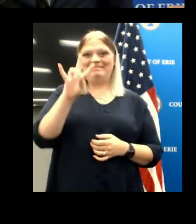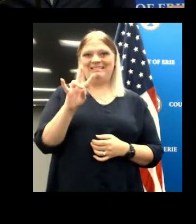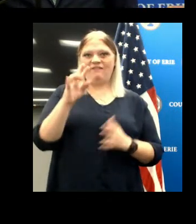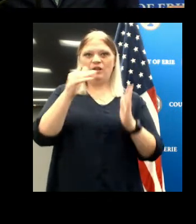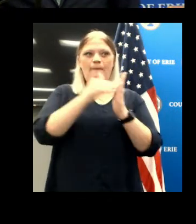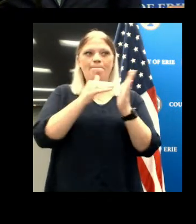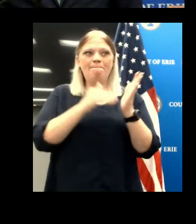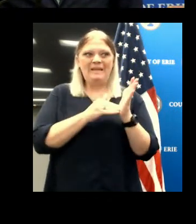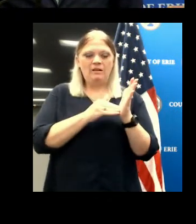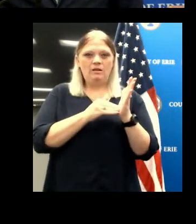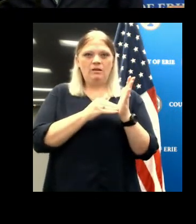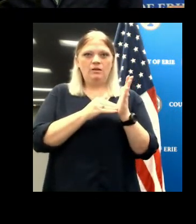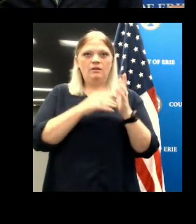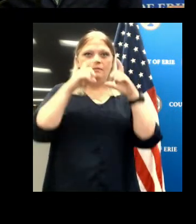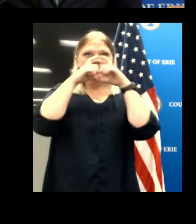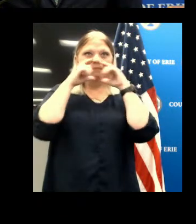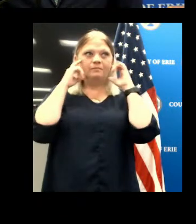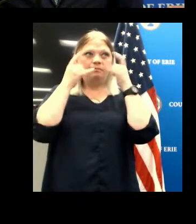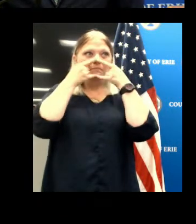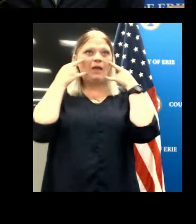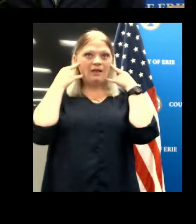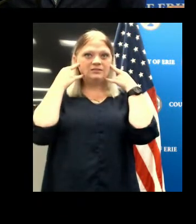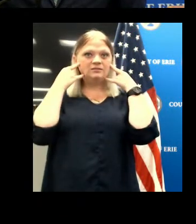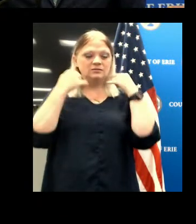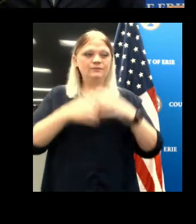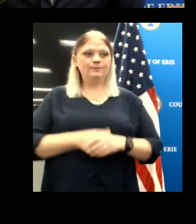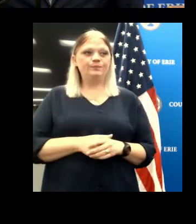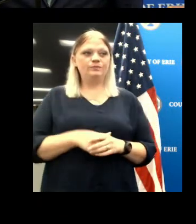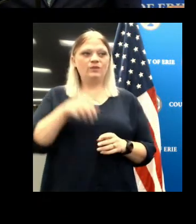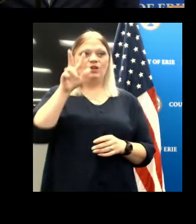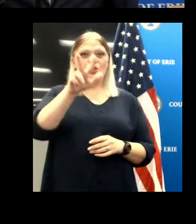2.7 million procedural masks,